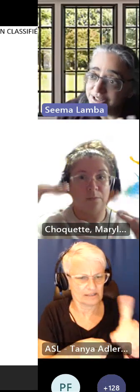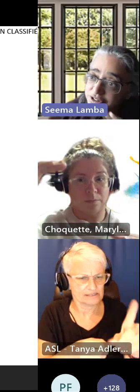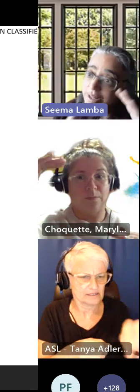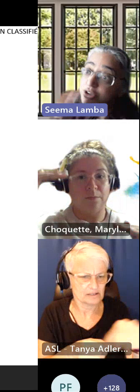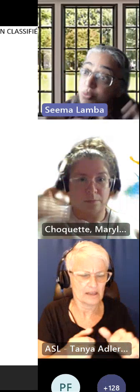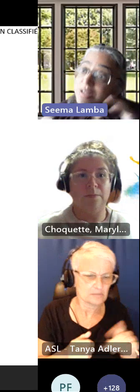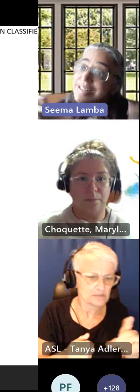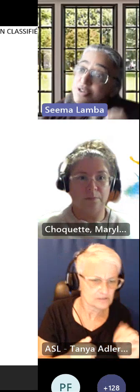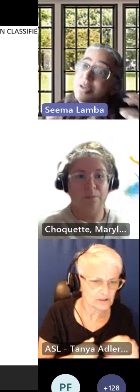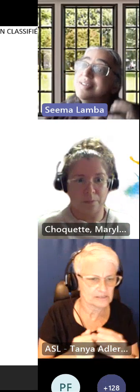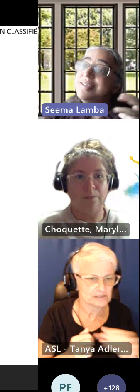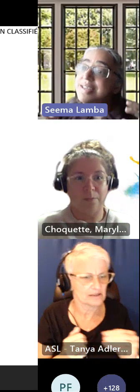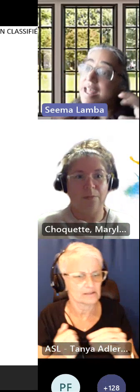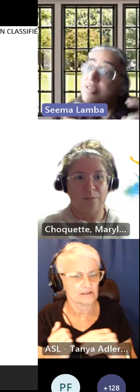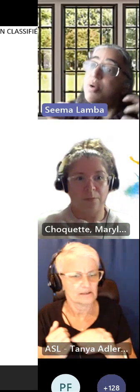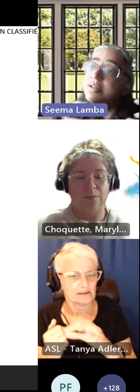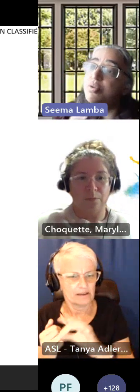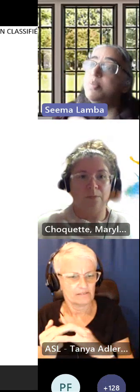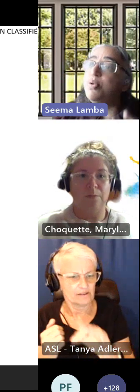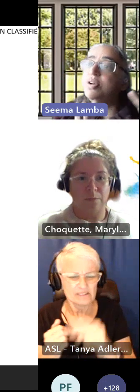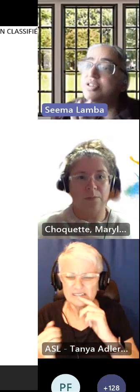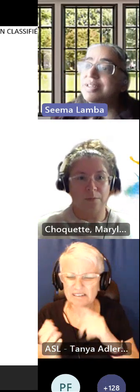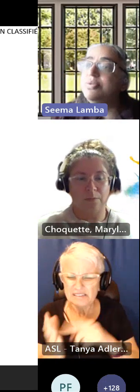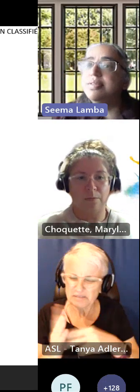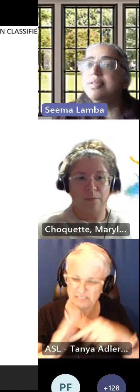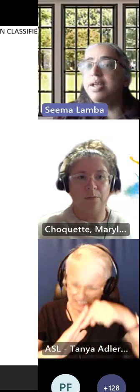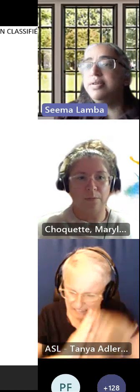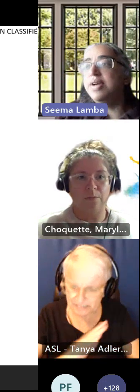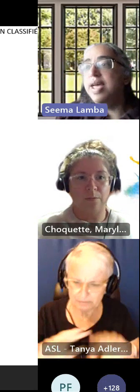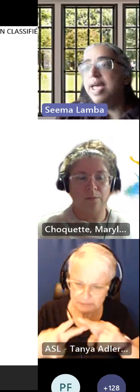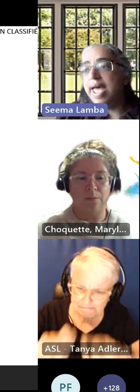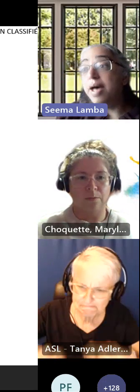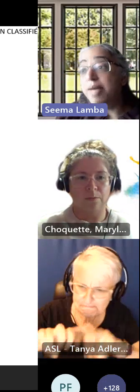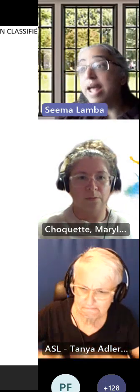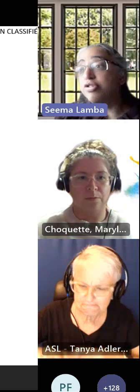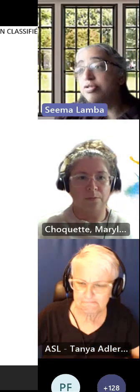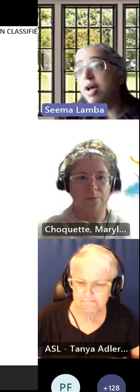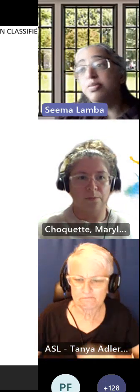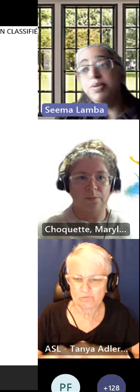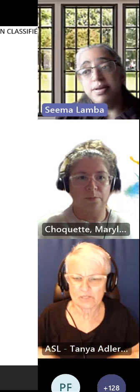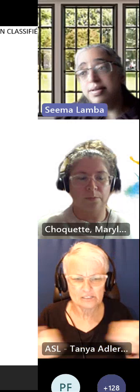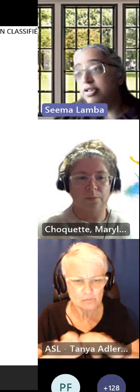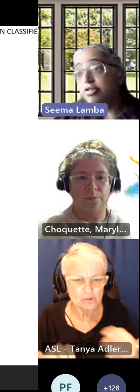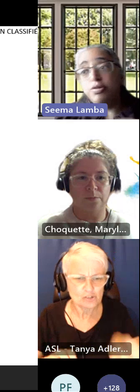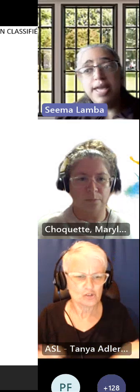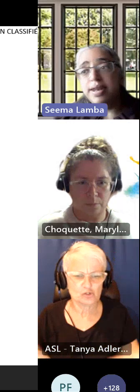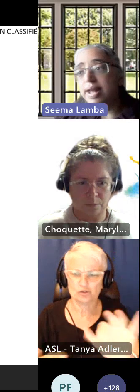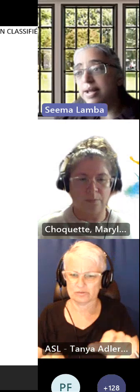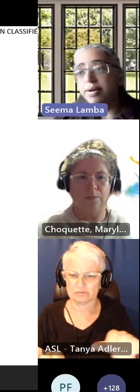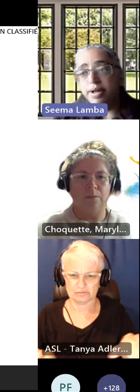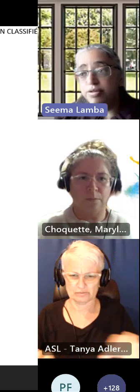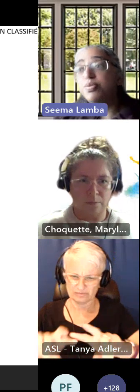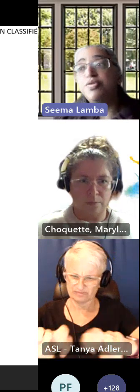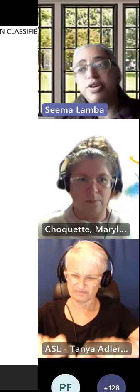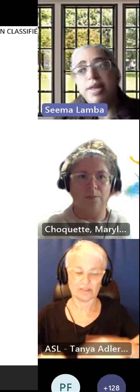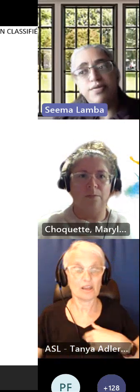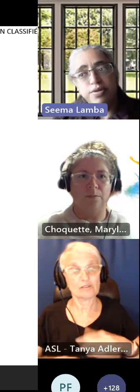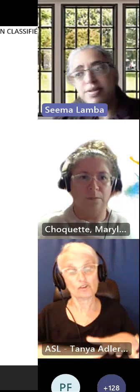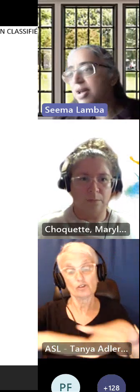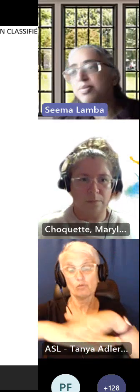the representation, like you really do need to dig. That's why it's so important to do this kind of exercise, because just looking at it at